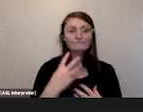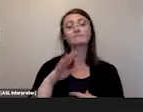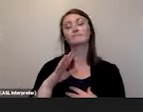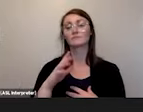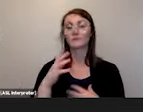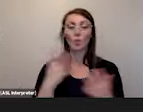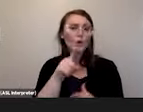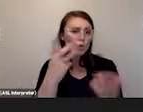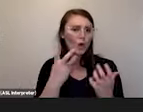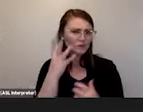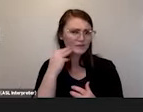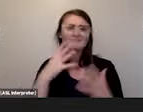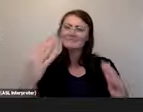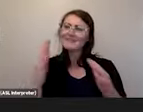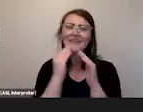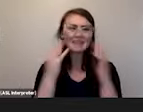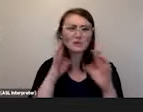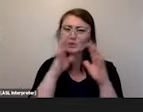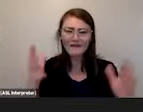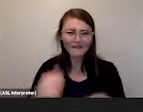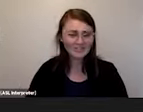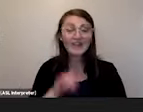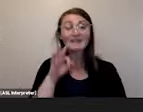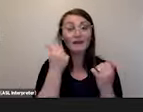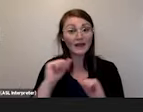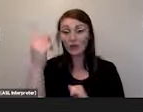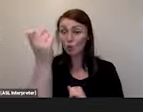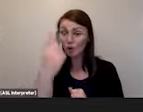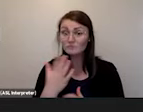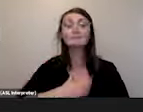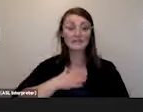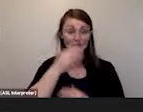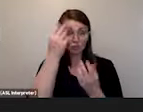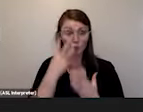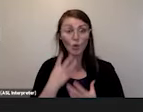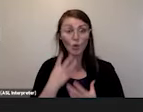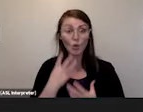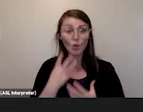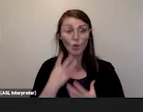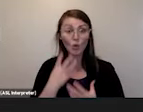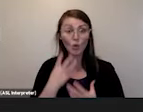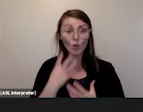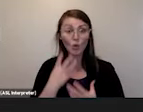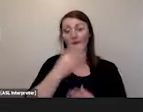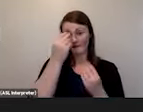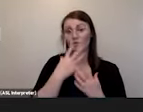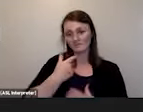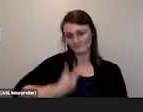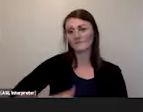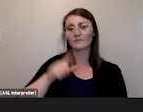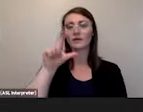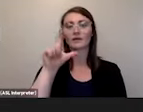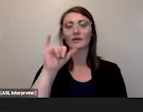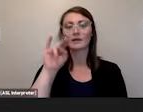experience. So thank you so much. And if you have any questions, let me know. My info, so I'm Lindsay